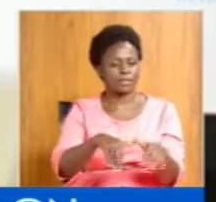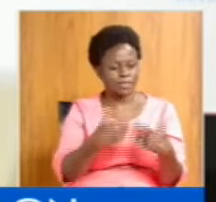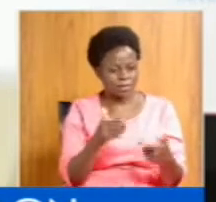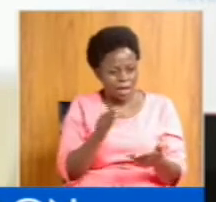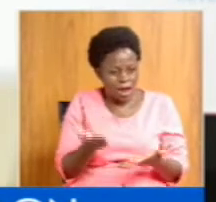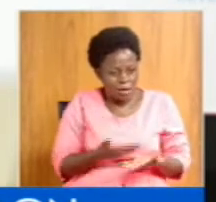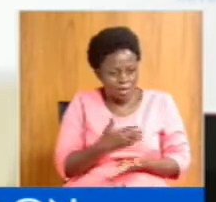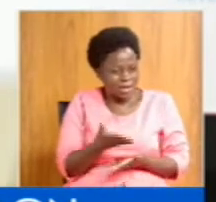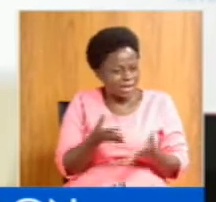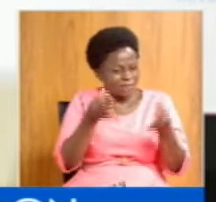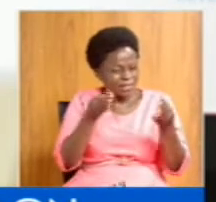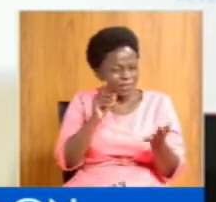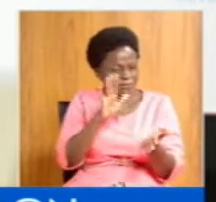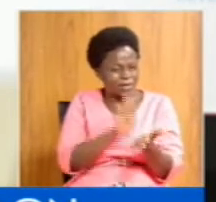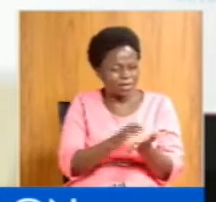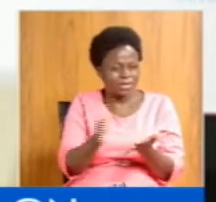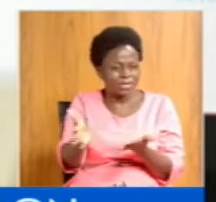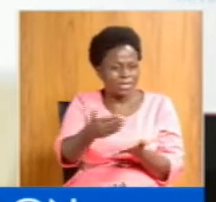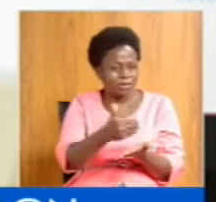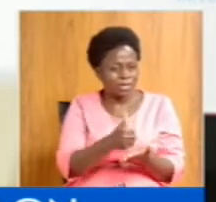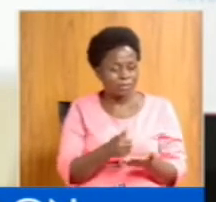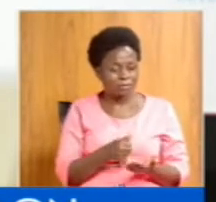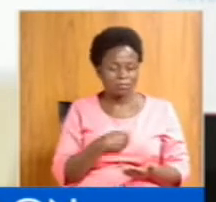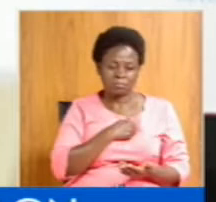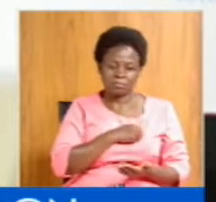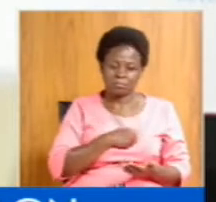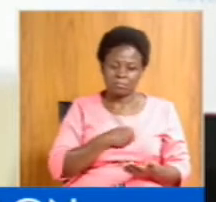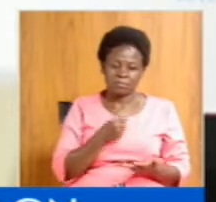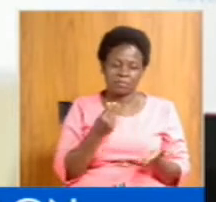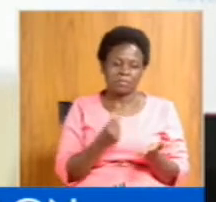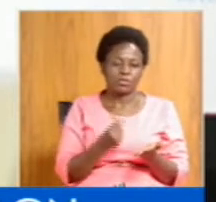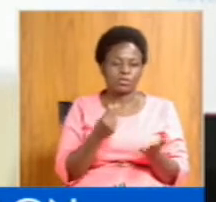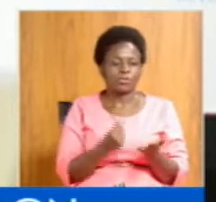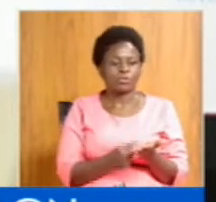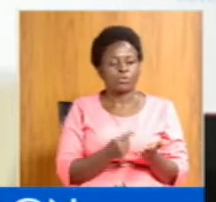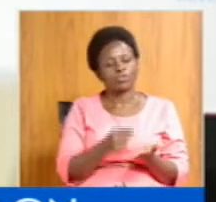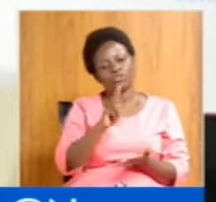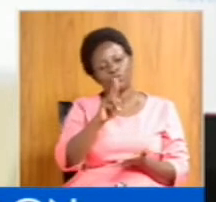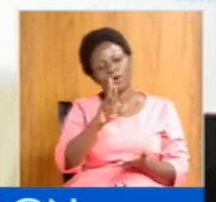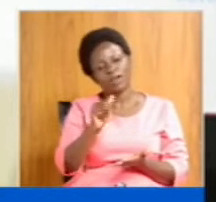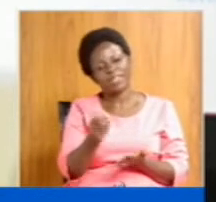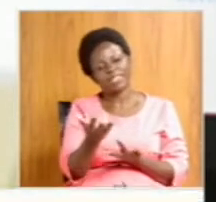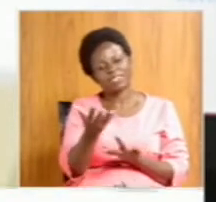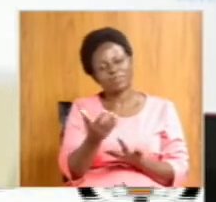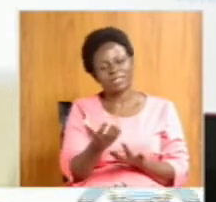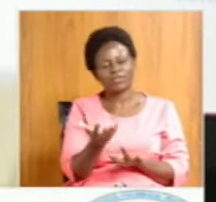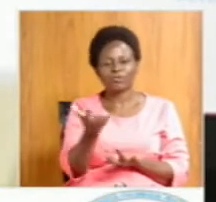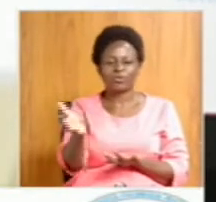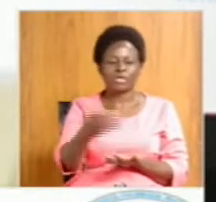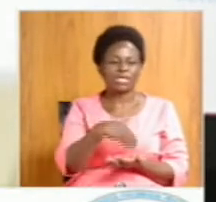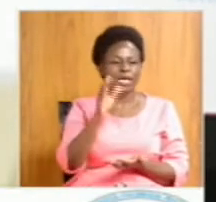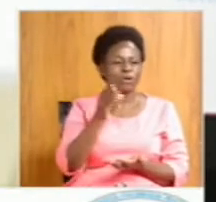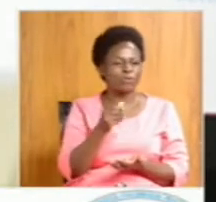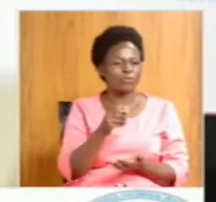is data collection one of that it's unfortunate that Uganda Revenue Authority has is expected to collect a lot of money